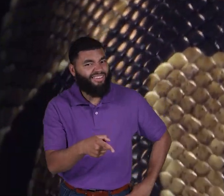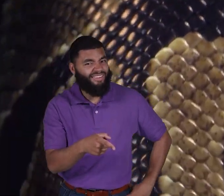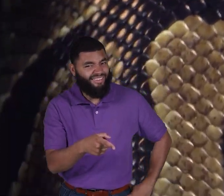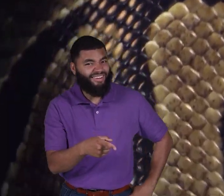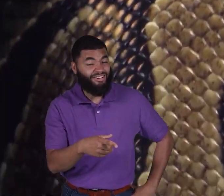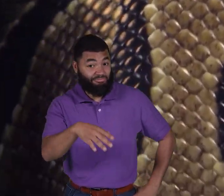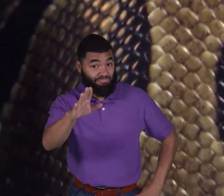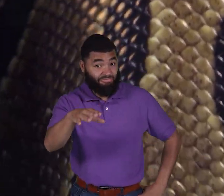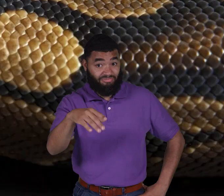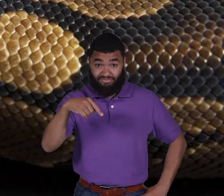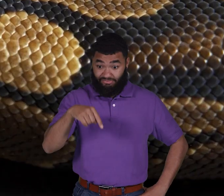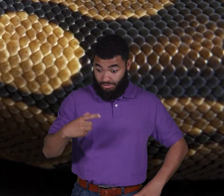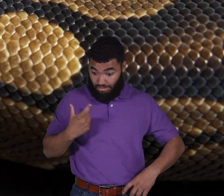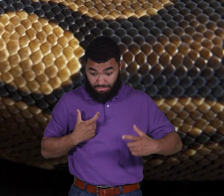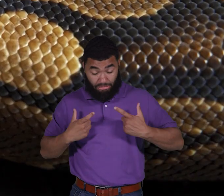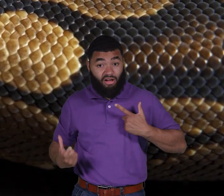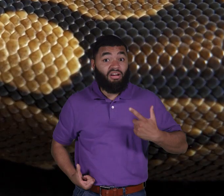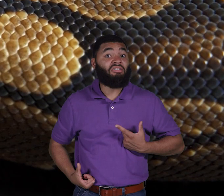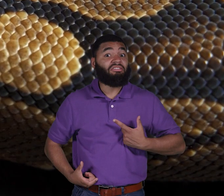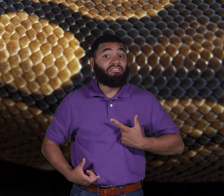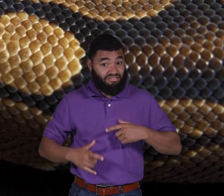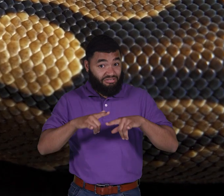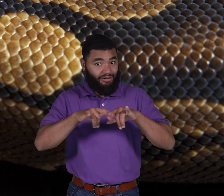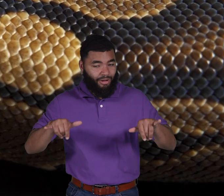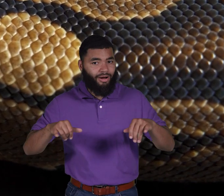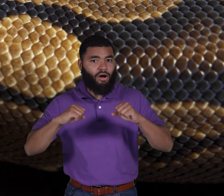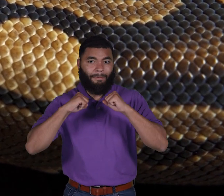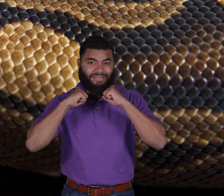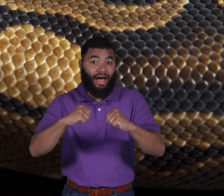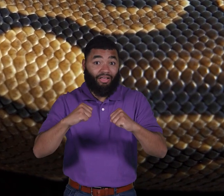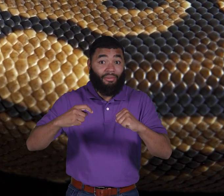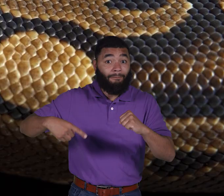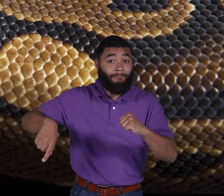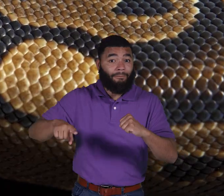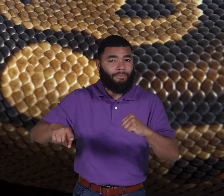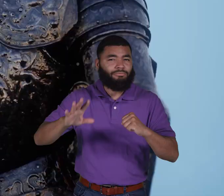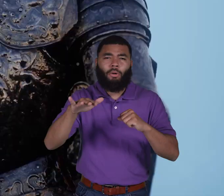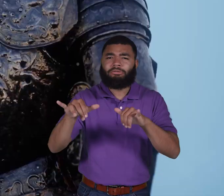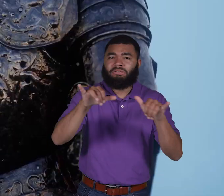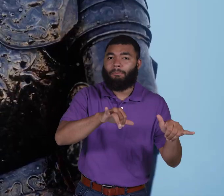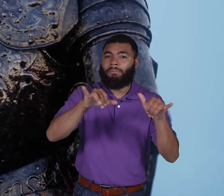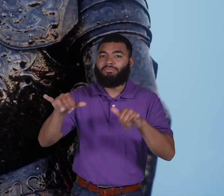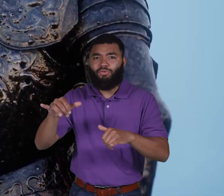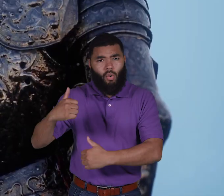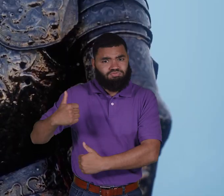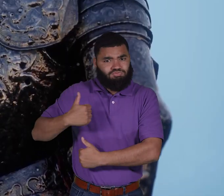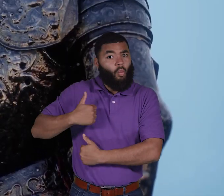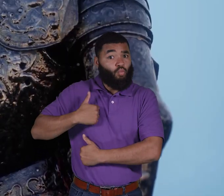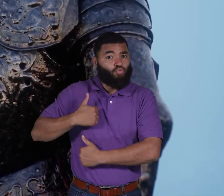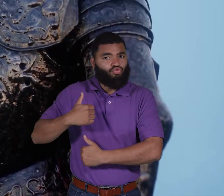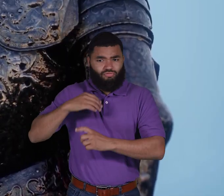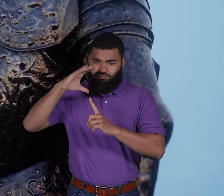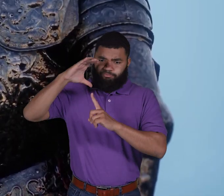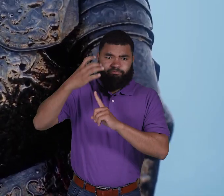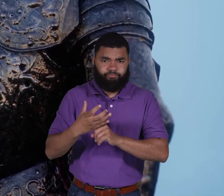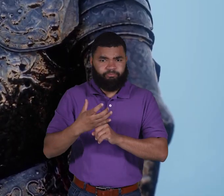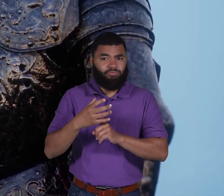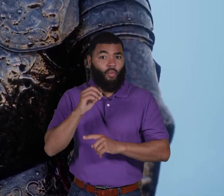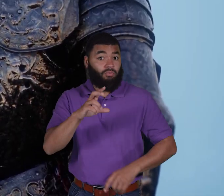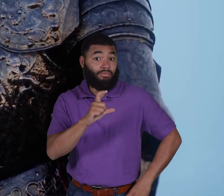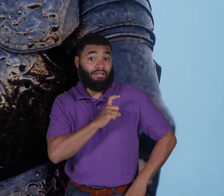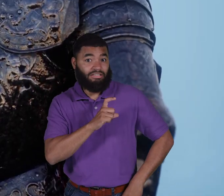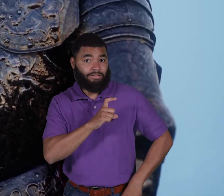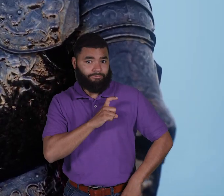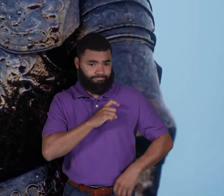very interesting. But these scales also help protect them, like armor that covers soldiers